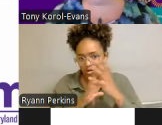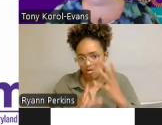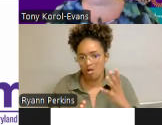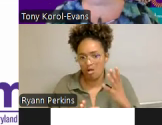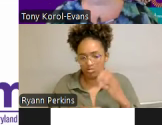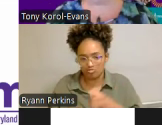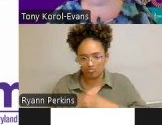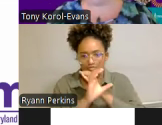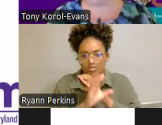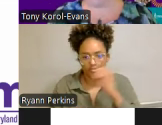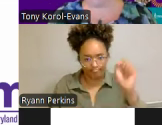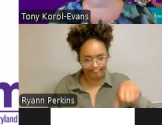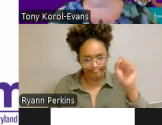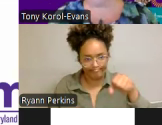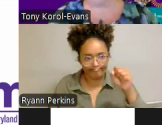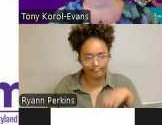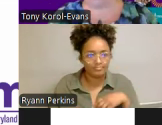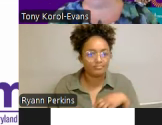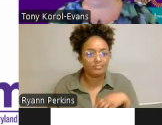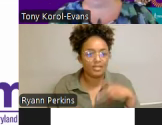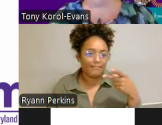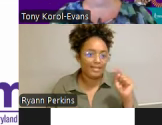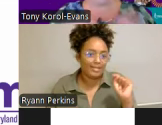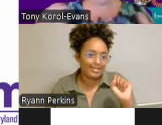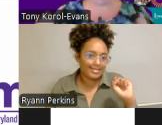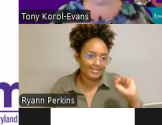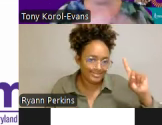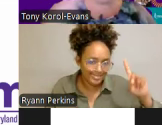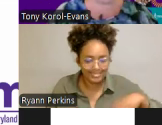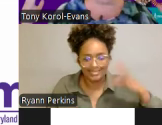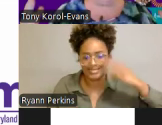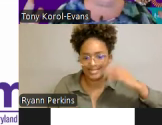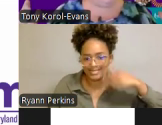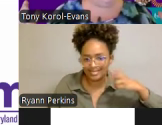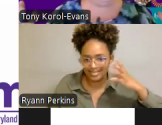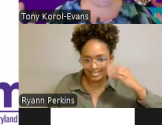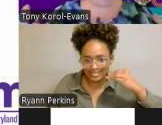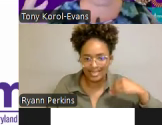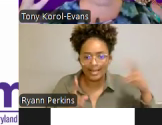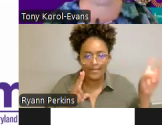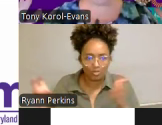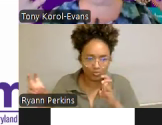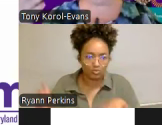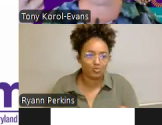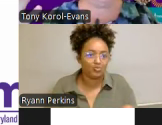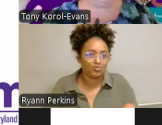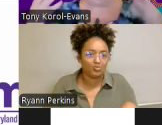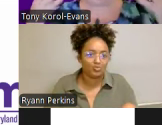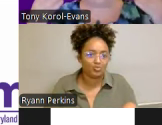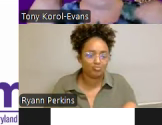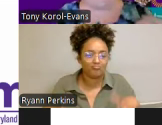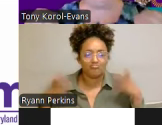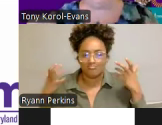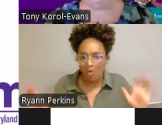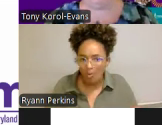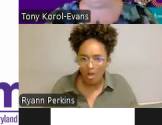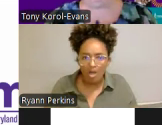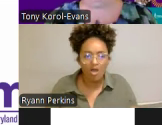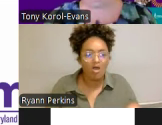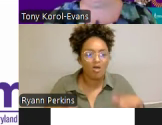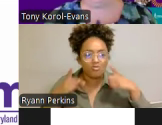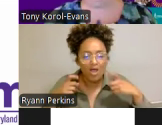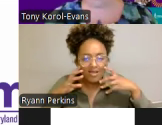PTSD, sleep issues, unsolicited, crying and angry. Yep. All the things that you see with trauma, they're both